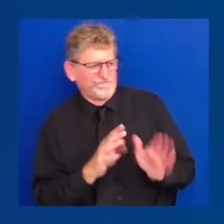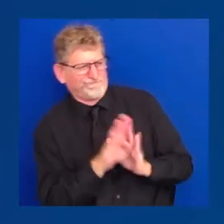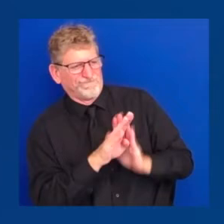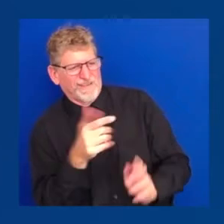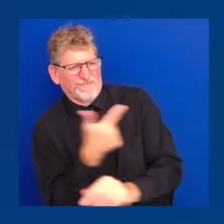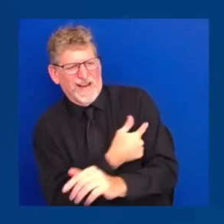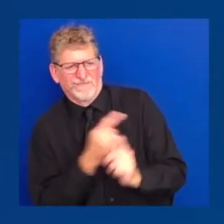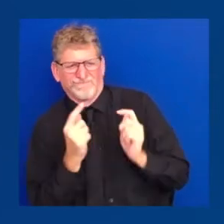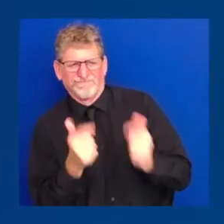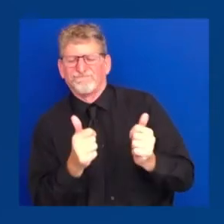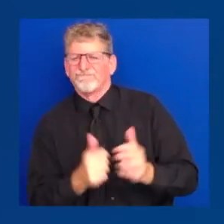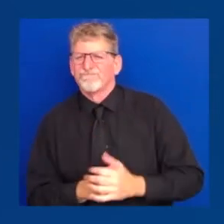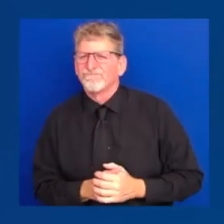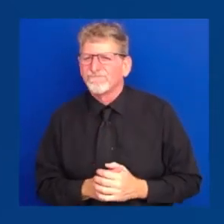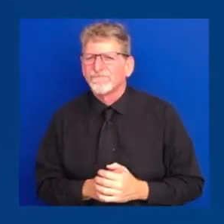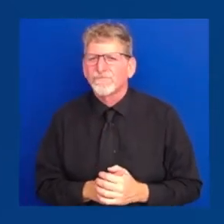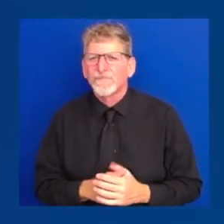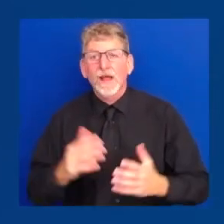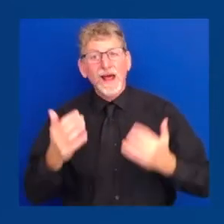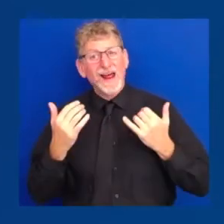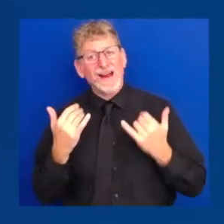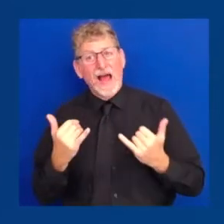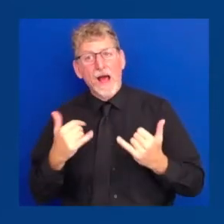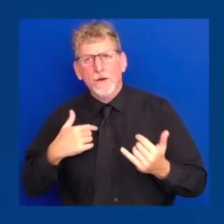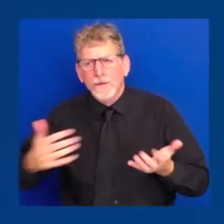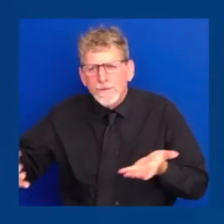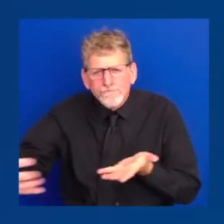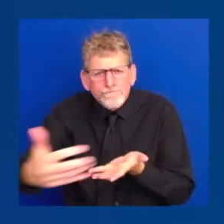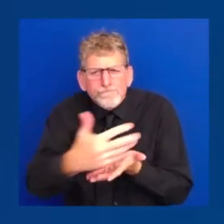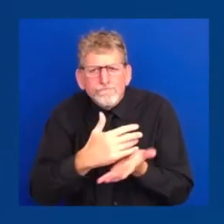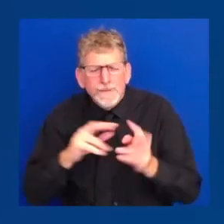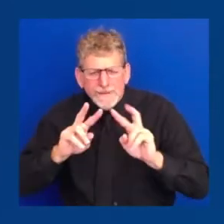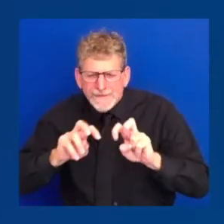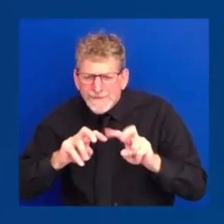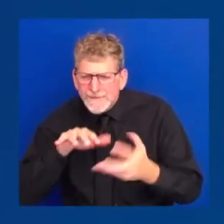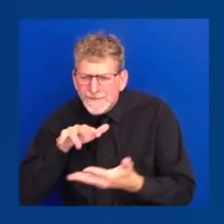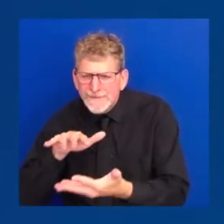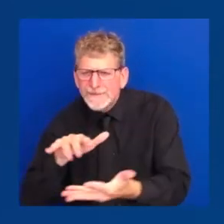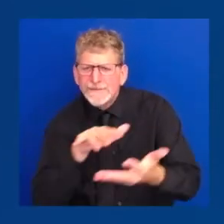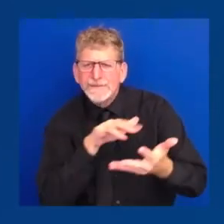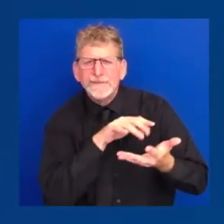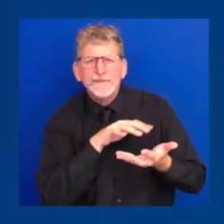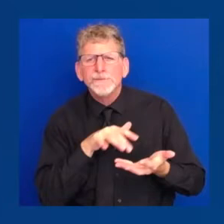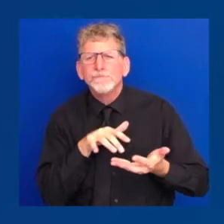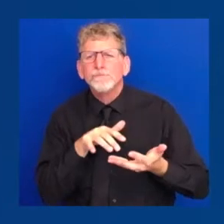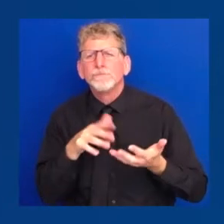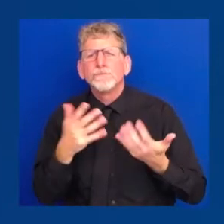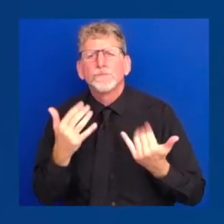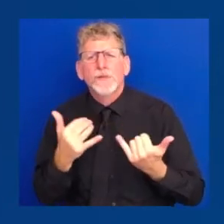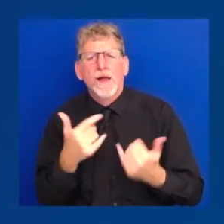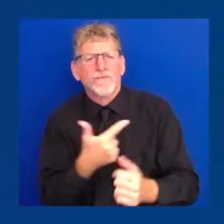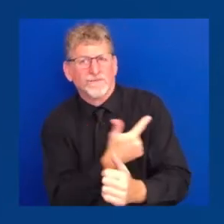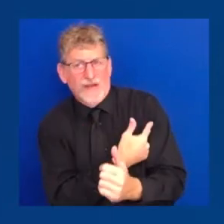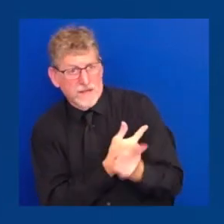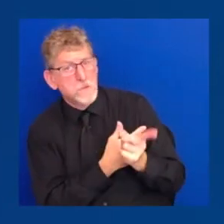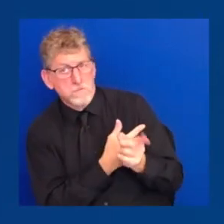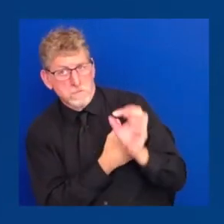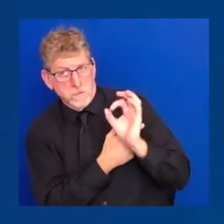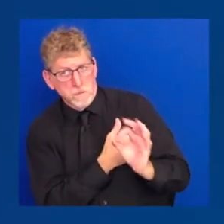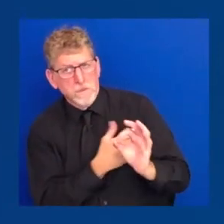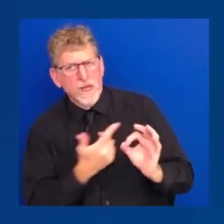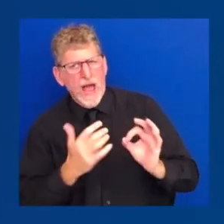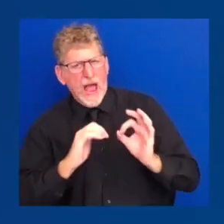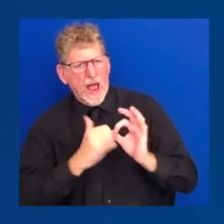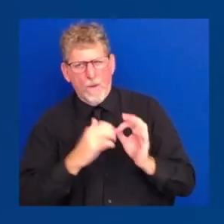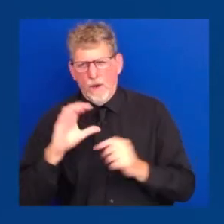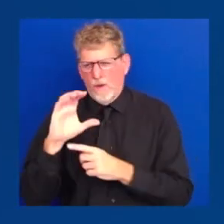the impact of the virus on our vaccines. And this plan ensures that we are ready to